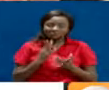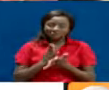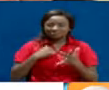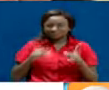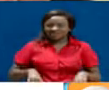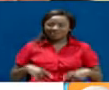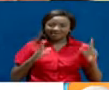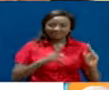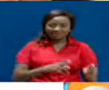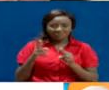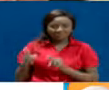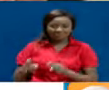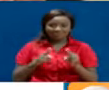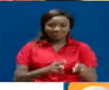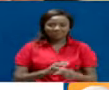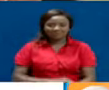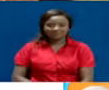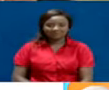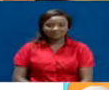kawaida.